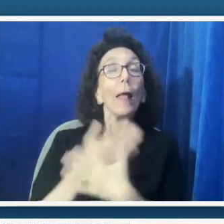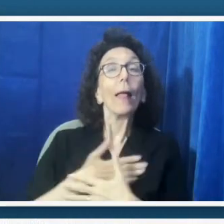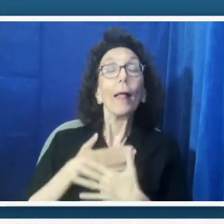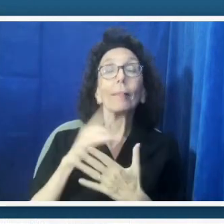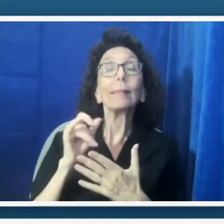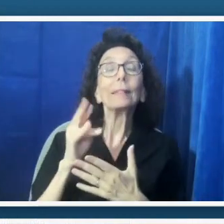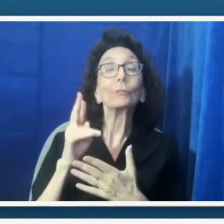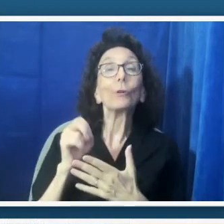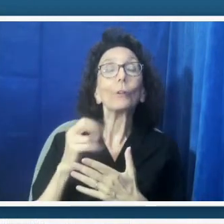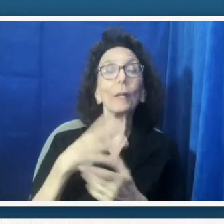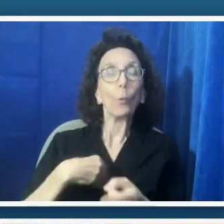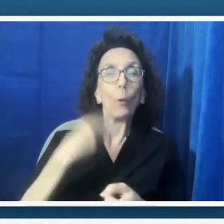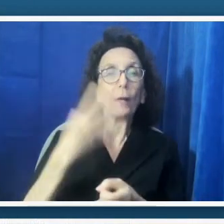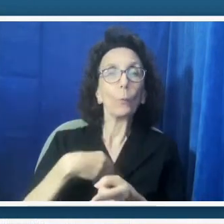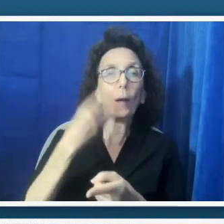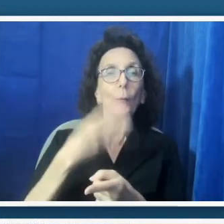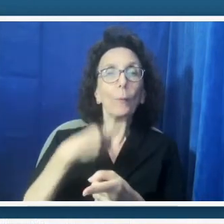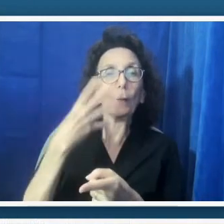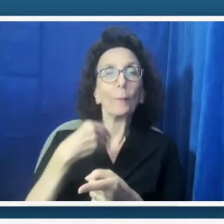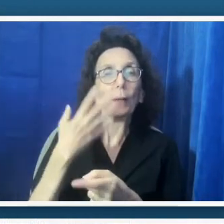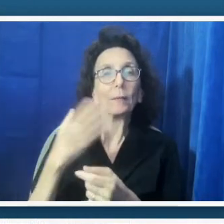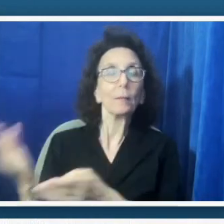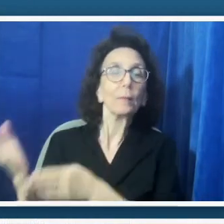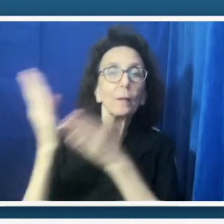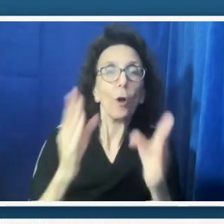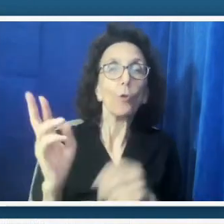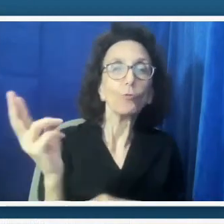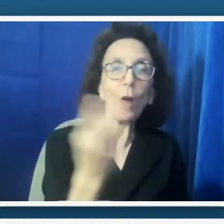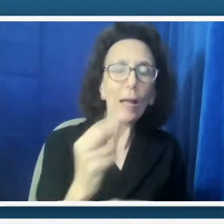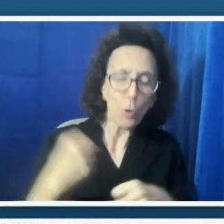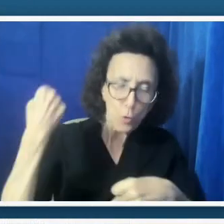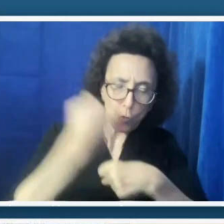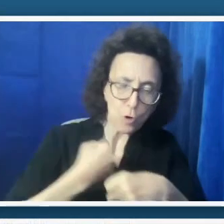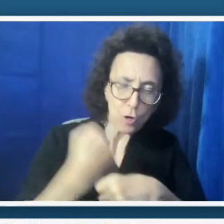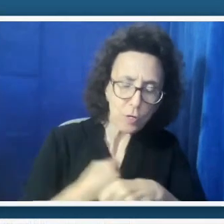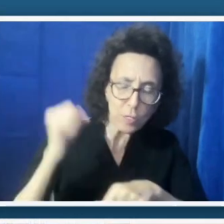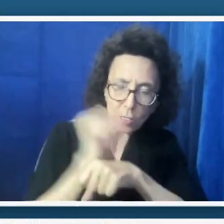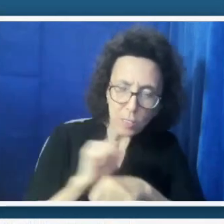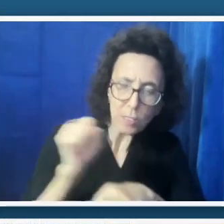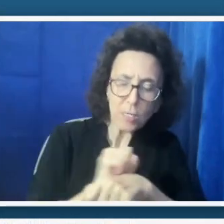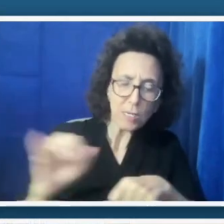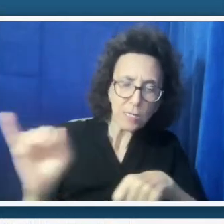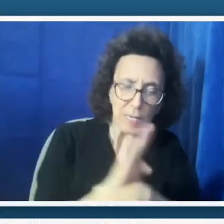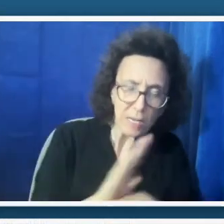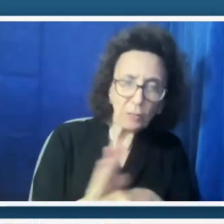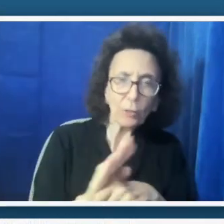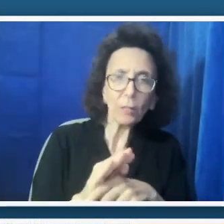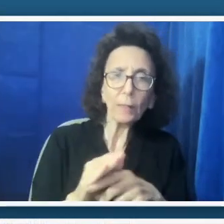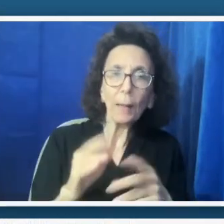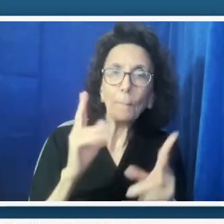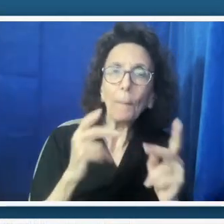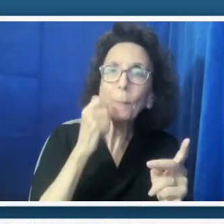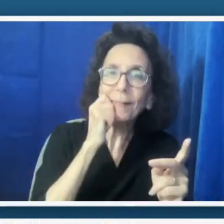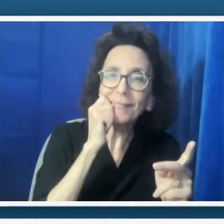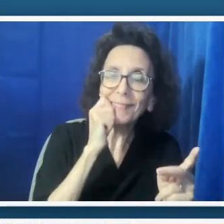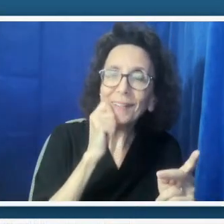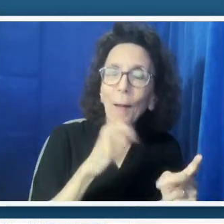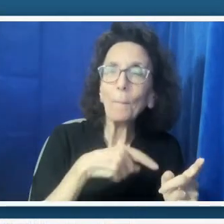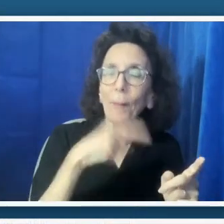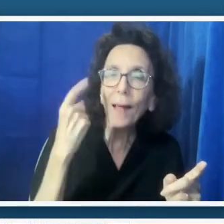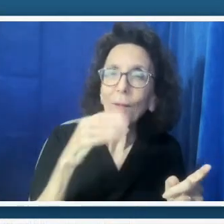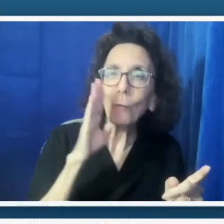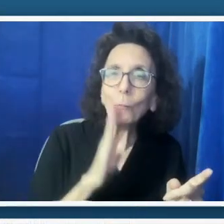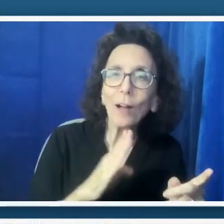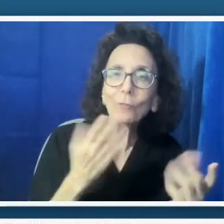white individuals, and that the images on the right depicting more work and industry are definitely Black and brown people. And